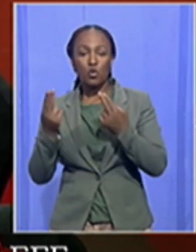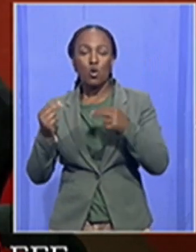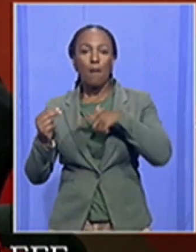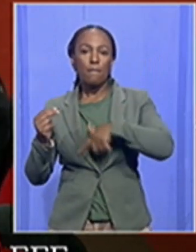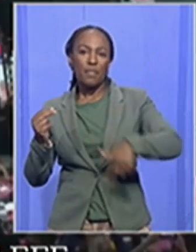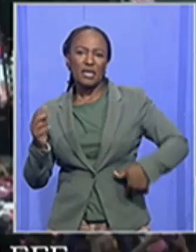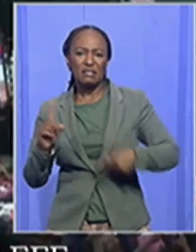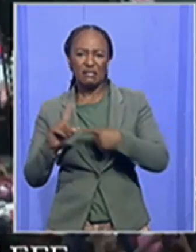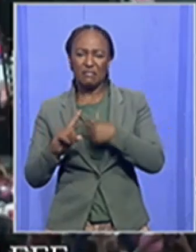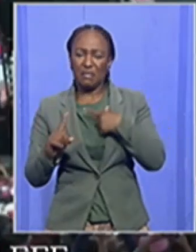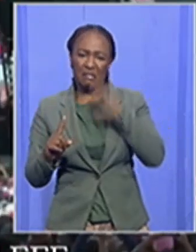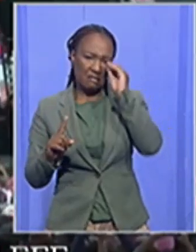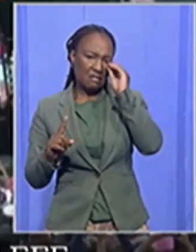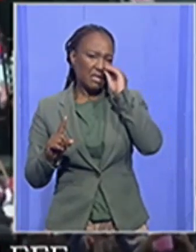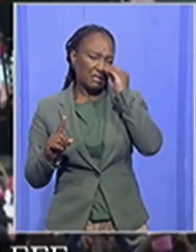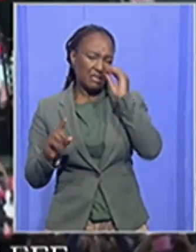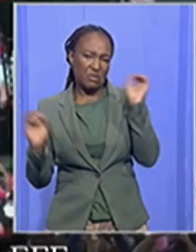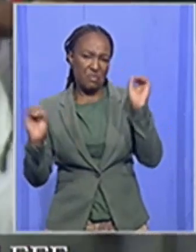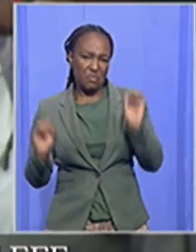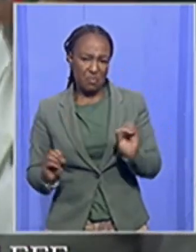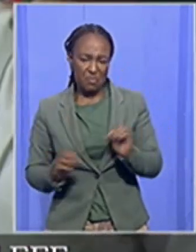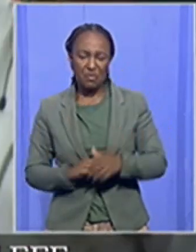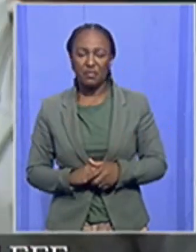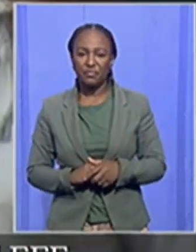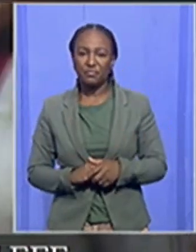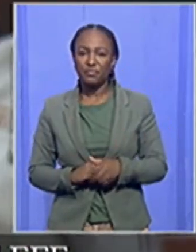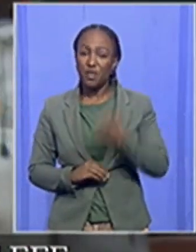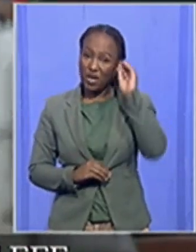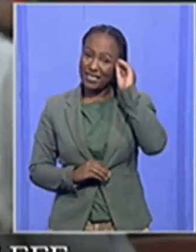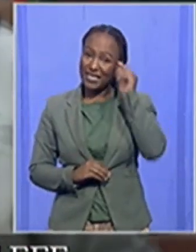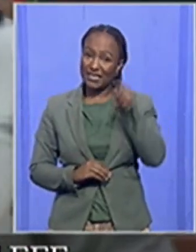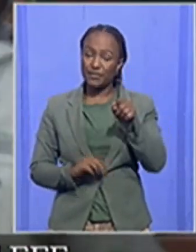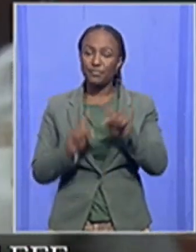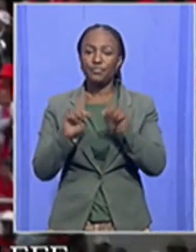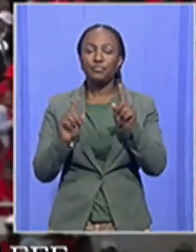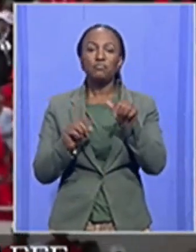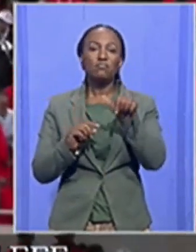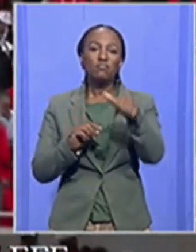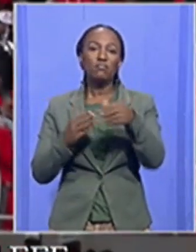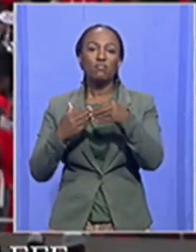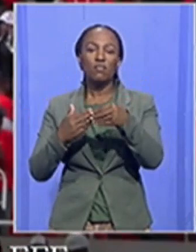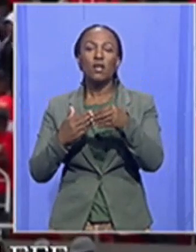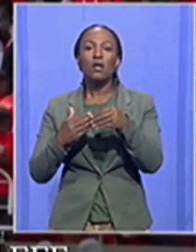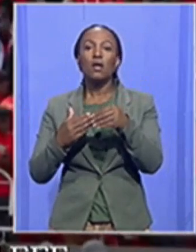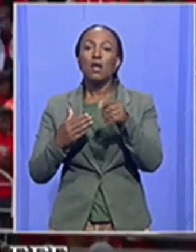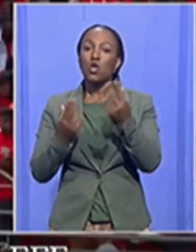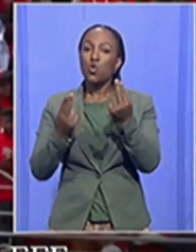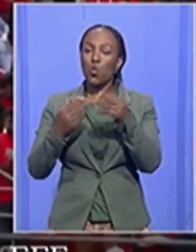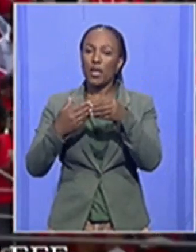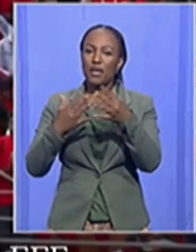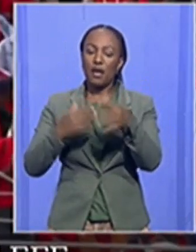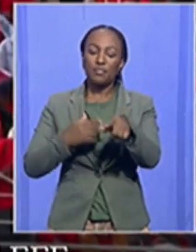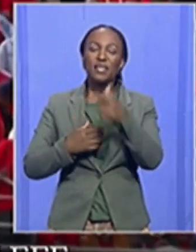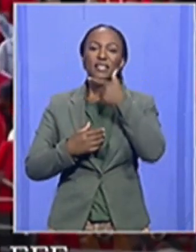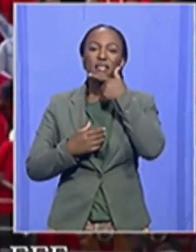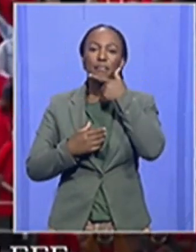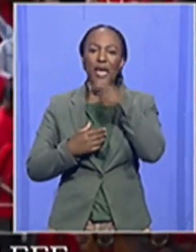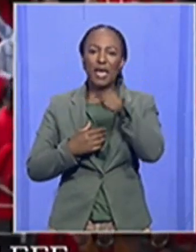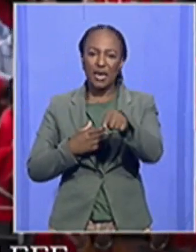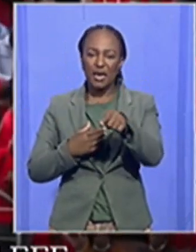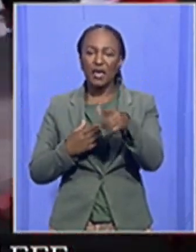in that thing. Mabapi le kopano e tlago ya mokgatlo ya go kgetha boetapele be boswa ka Disemere, Malema o re o kgotsofaditše ke ka tsela